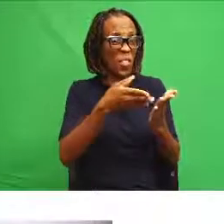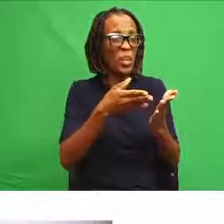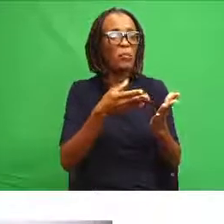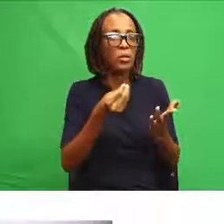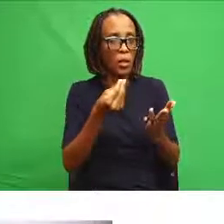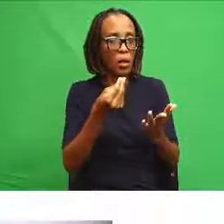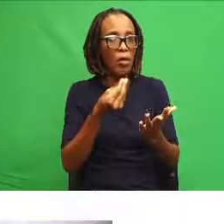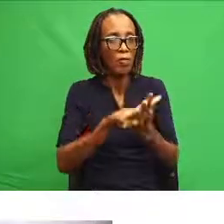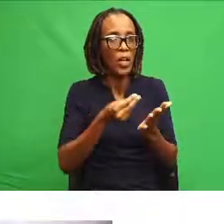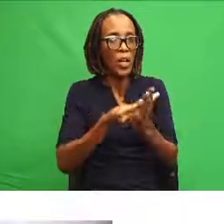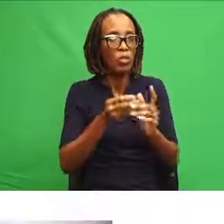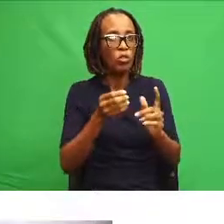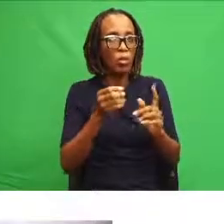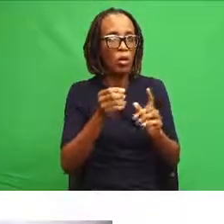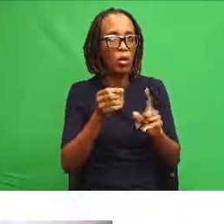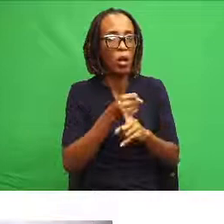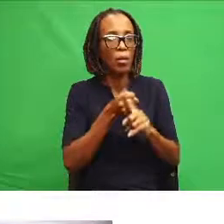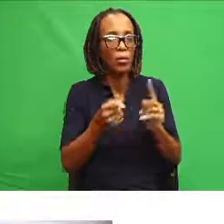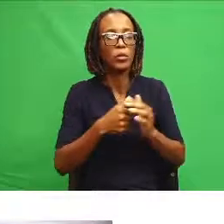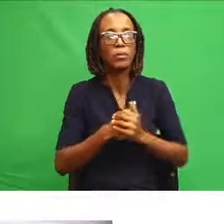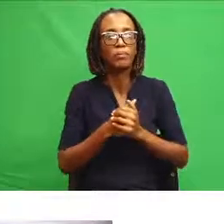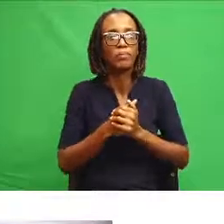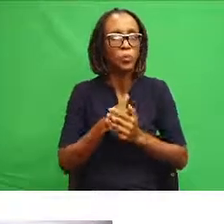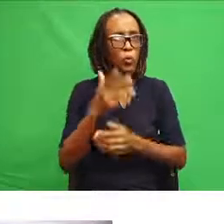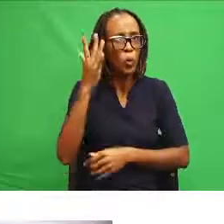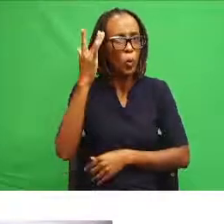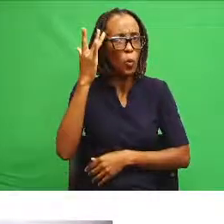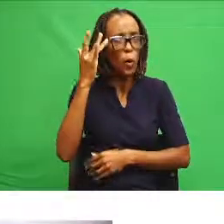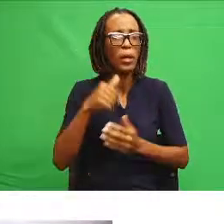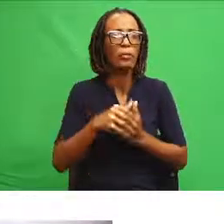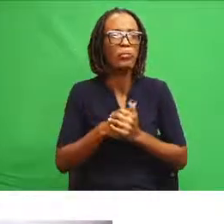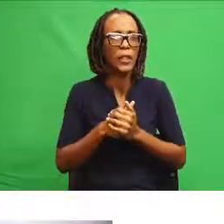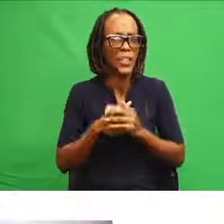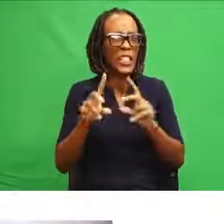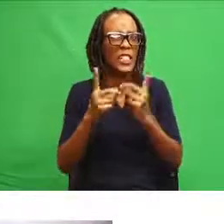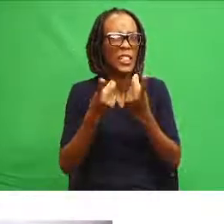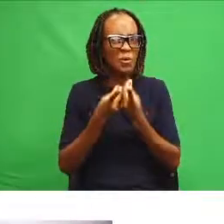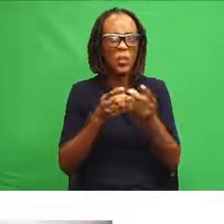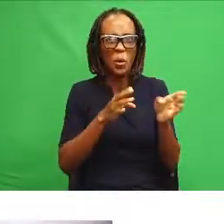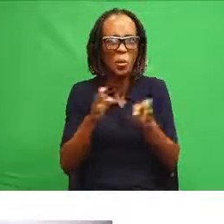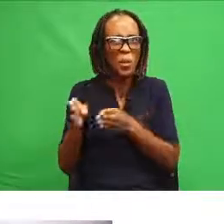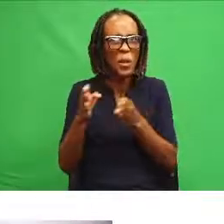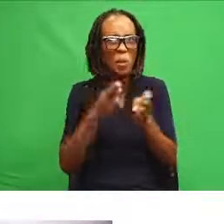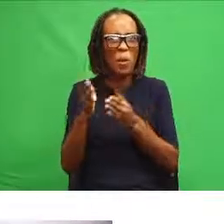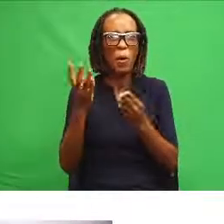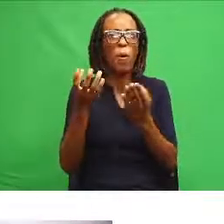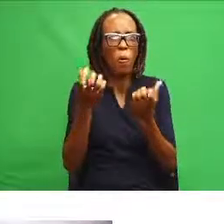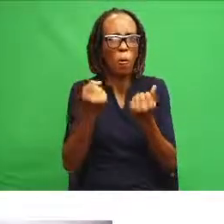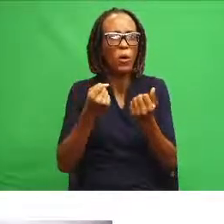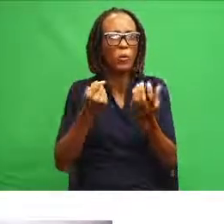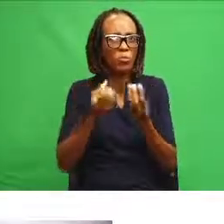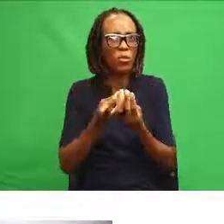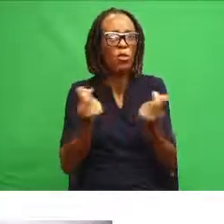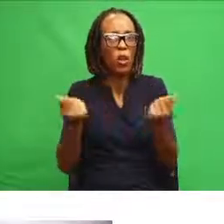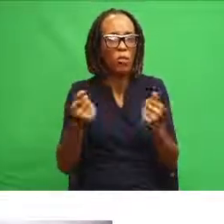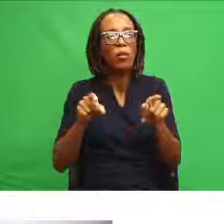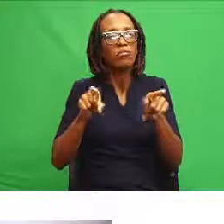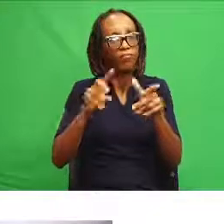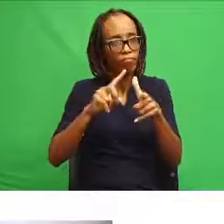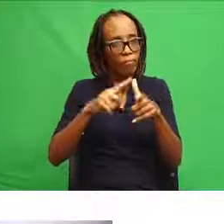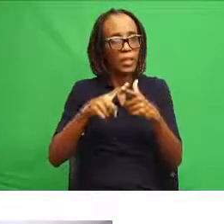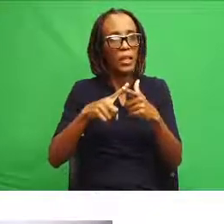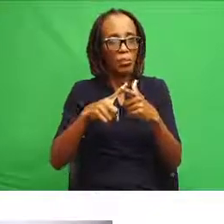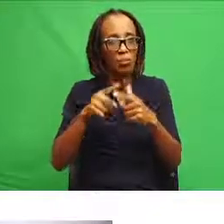or key tasks and activities that the division has started to go forward with in the very near future. So that in itself will impact legislation.